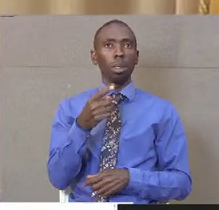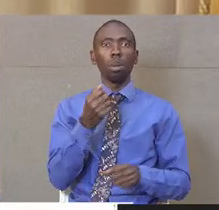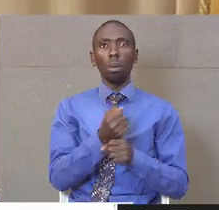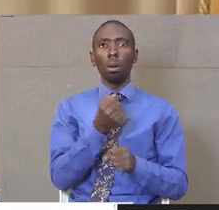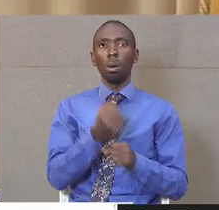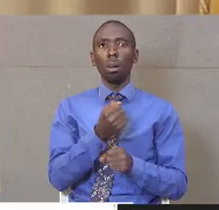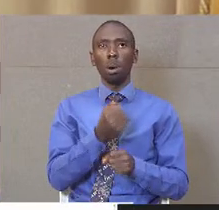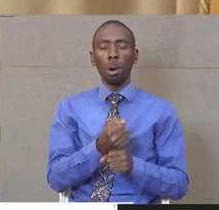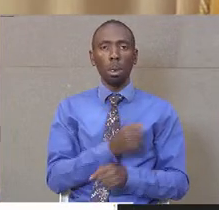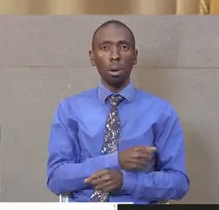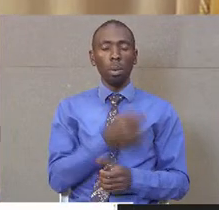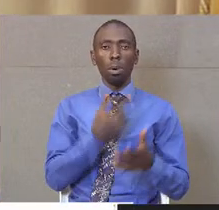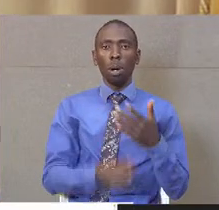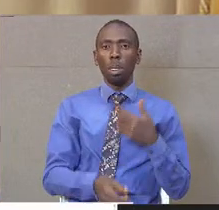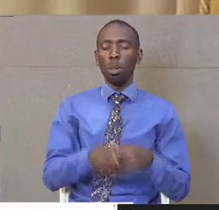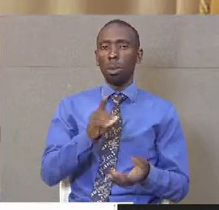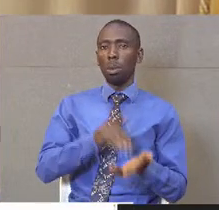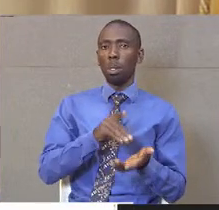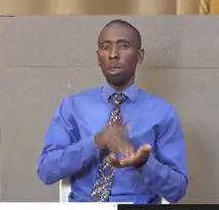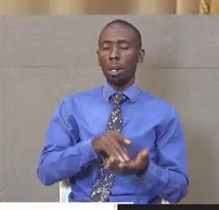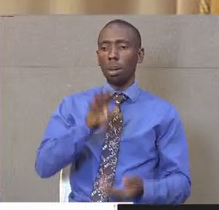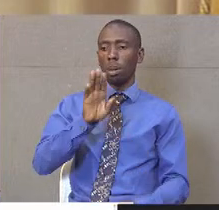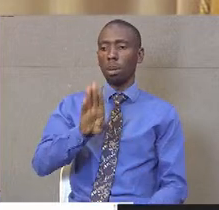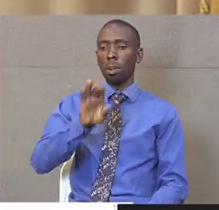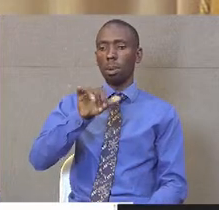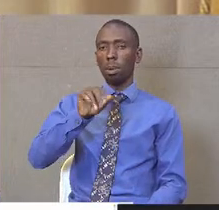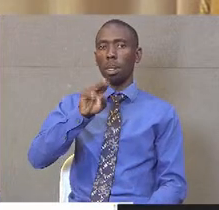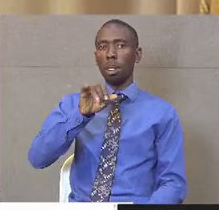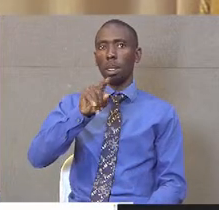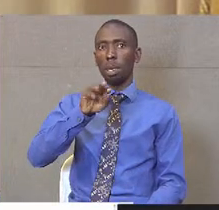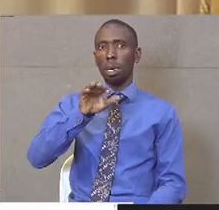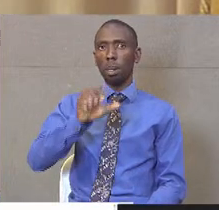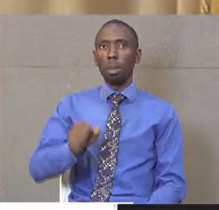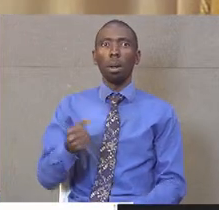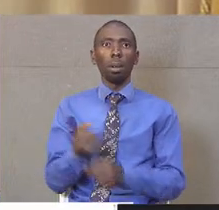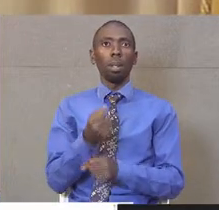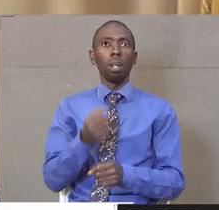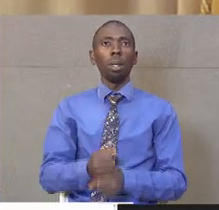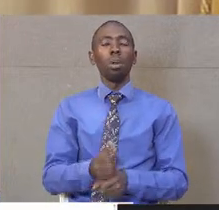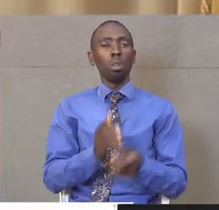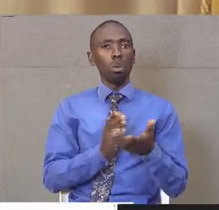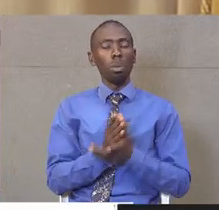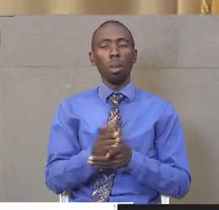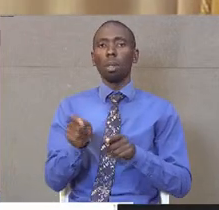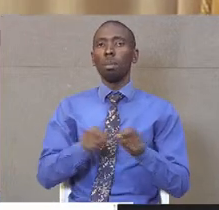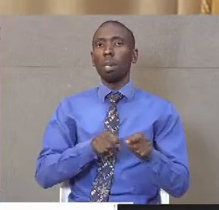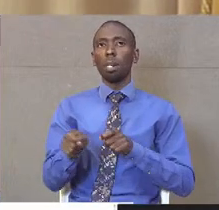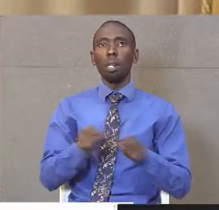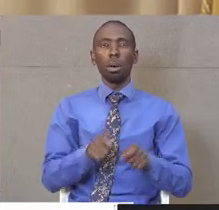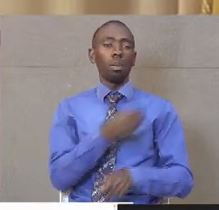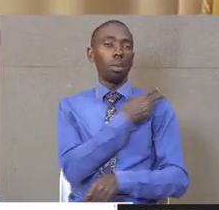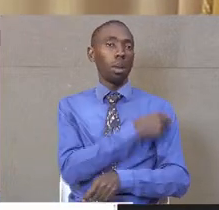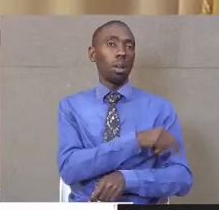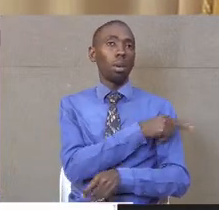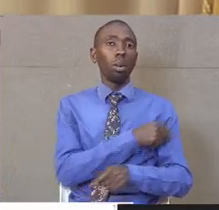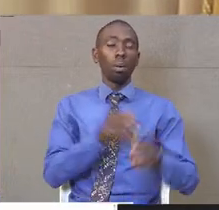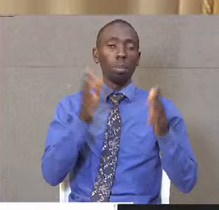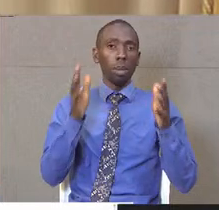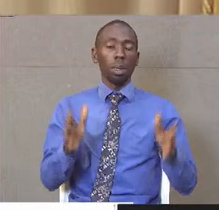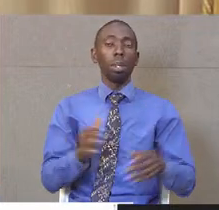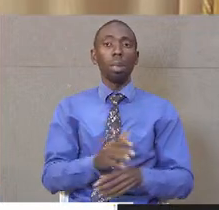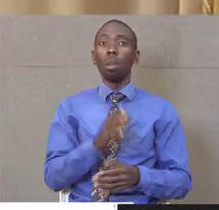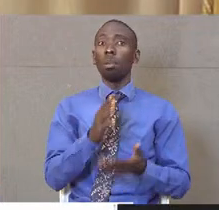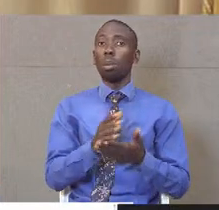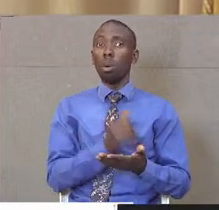Dr. Byanyima has done. She has really managed Mulago Hospital. It is orderly because it